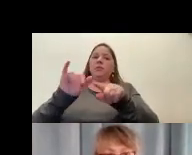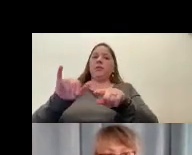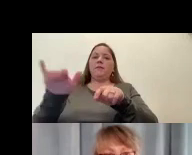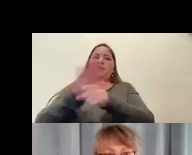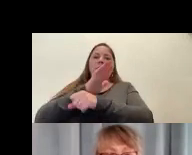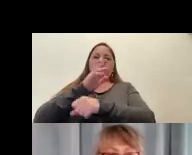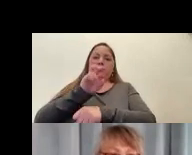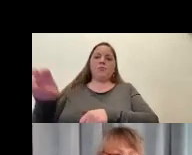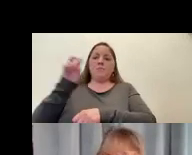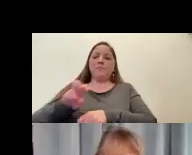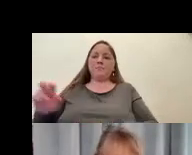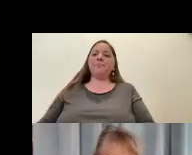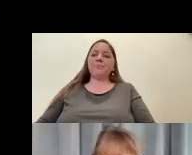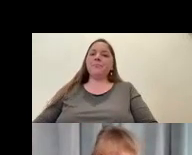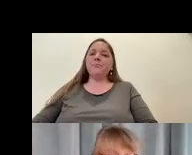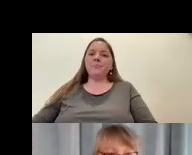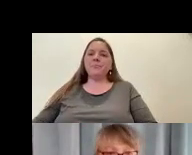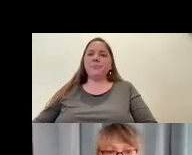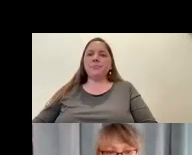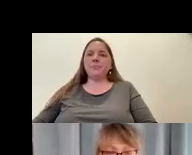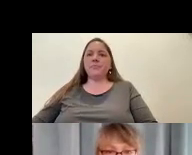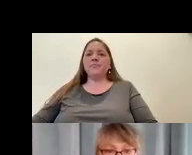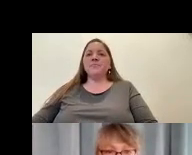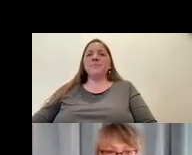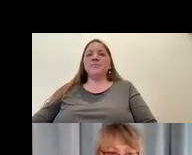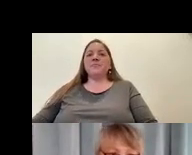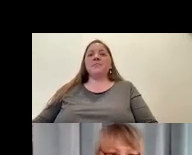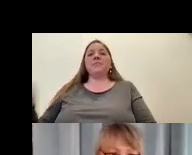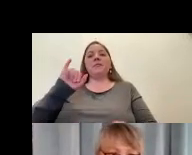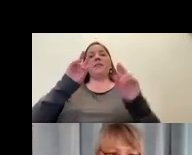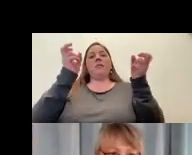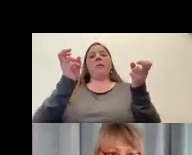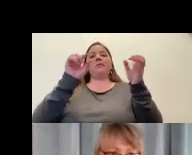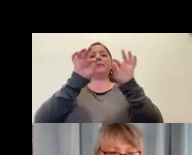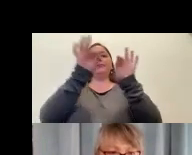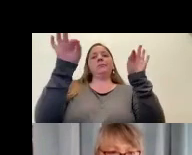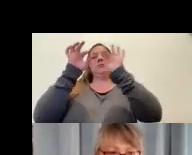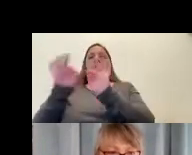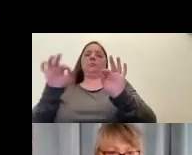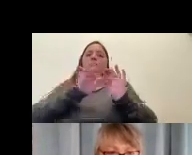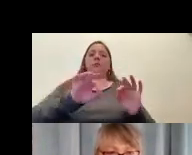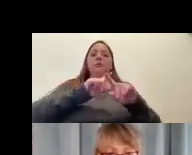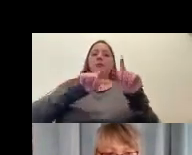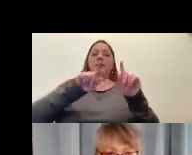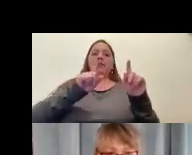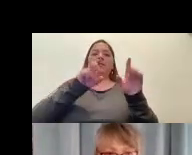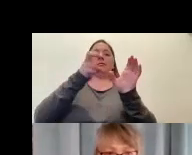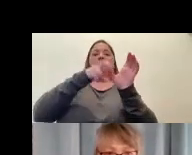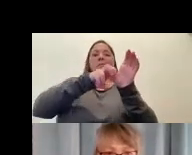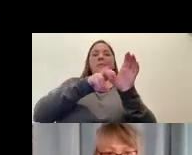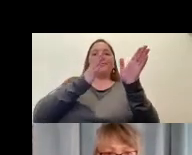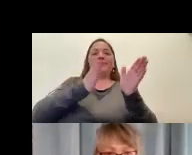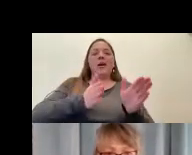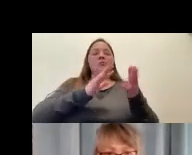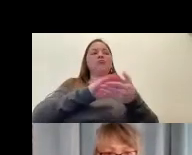the duration of the trip. And this is some of the quotes of some of our writers that they've given